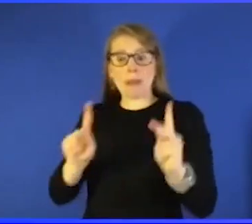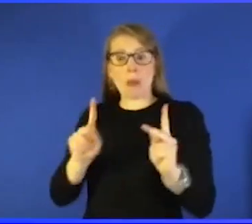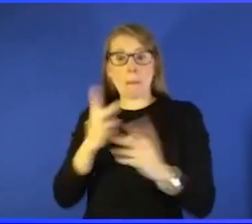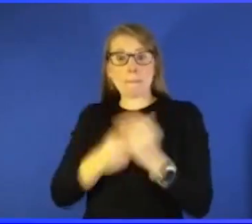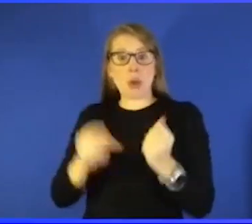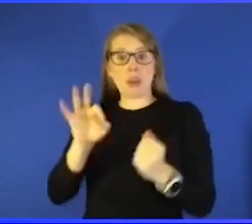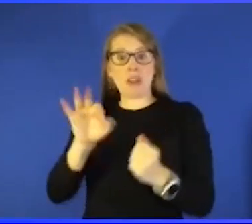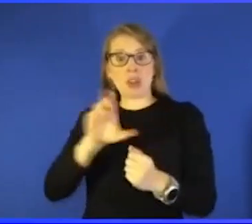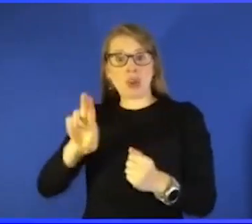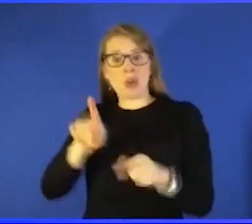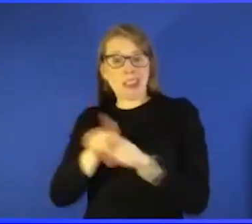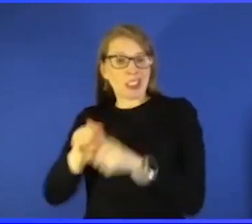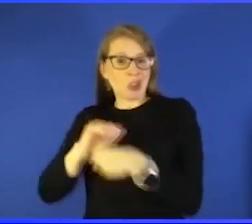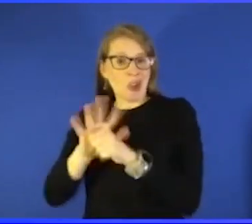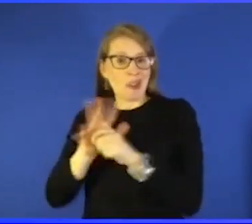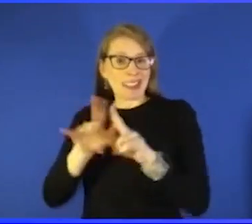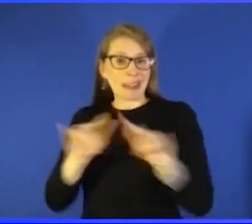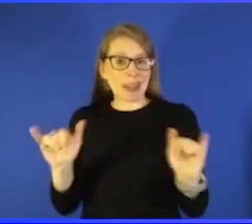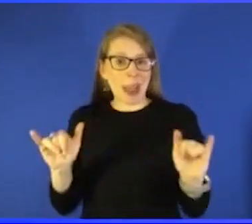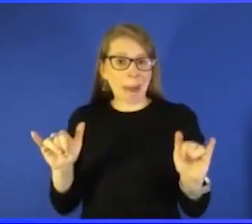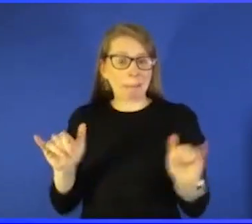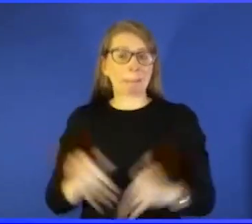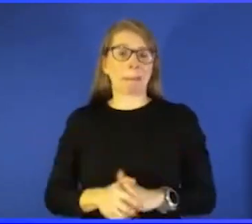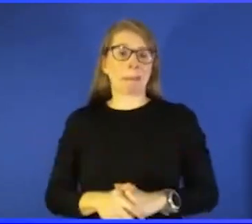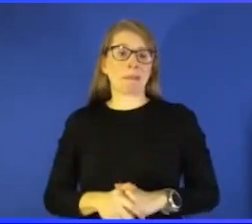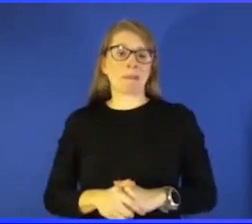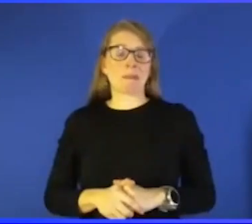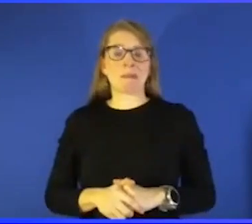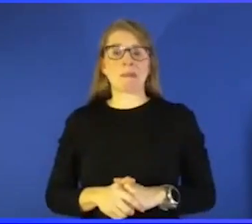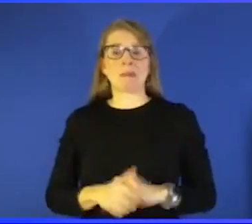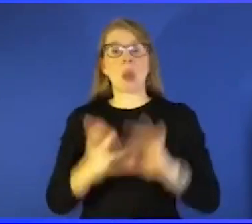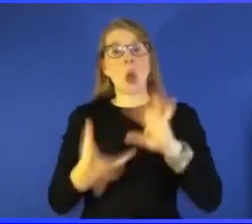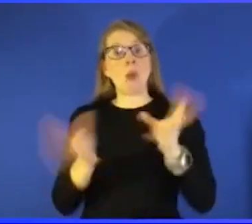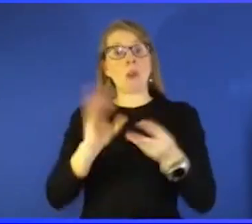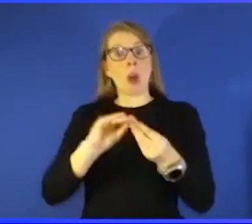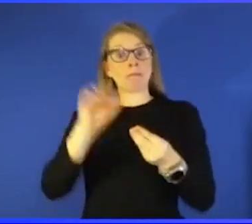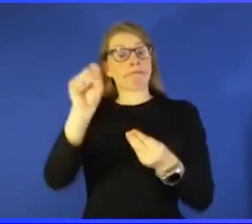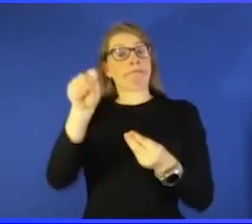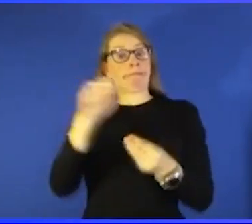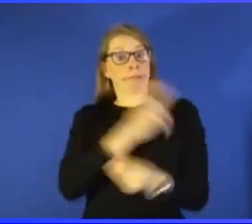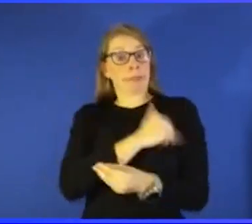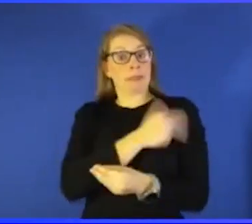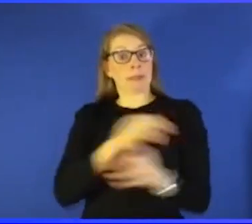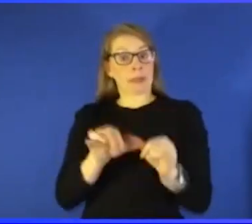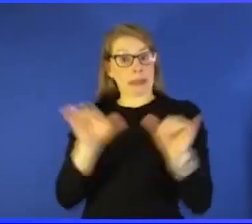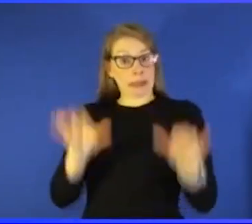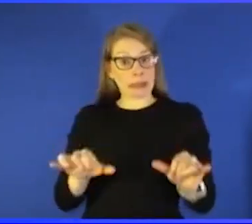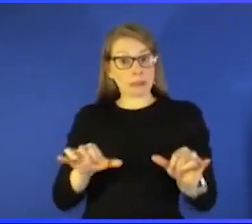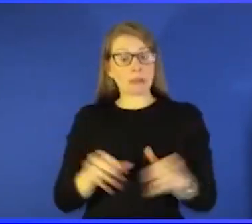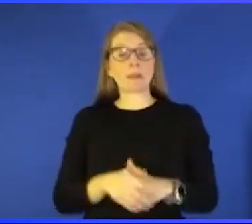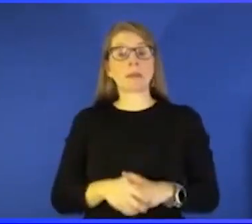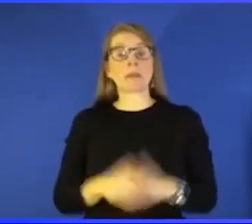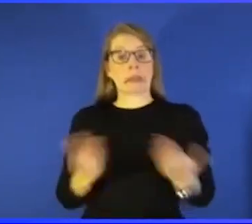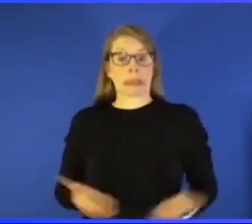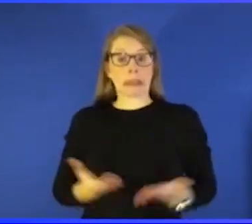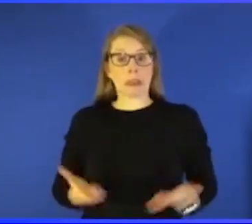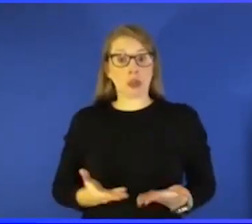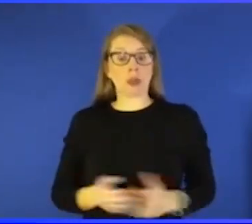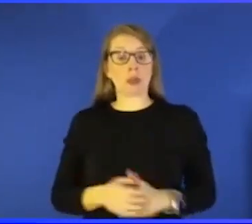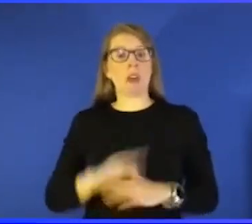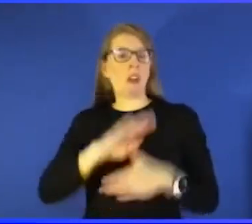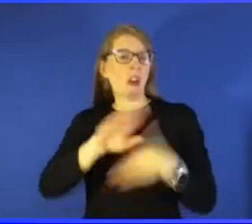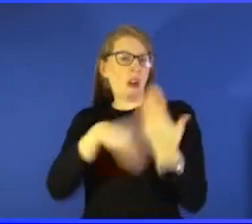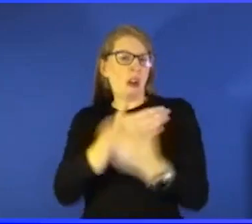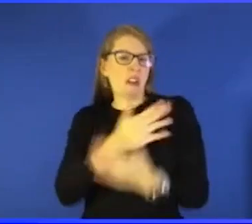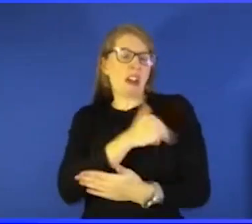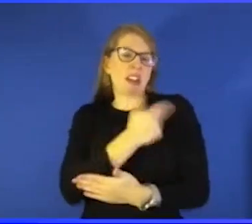and COVID-19 at the same time as well. So overall, yes, the hospital system, the hospital here, all the hospitals